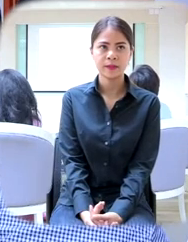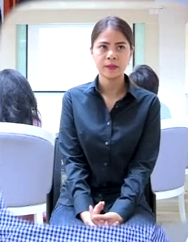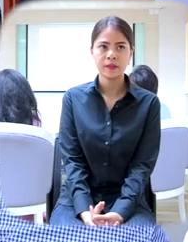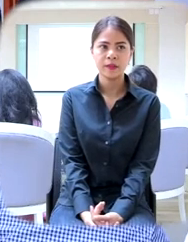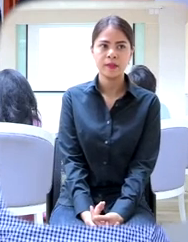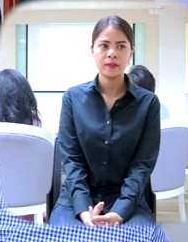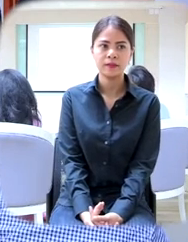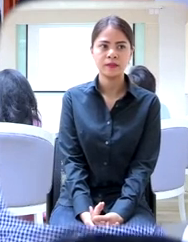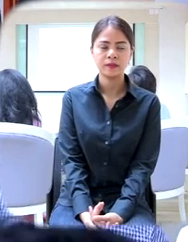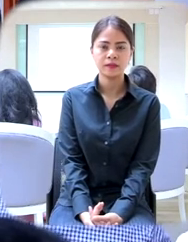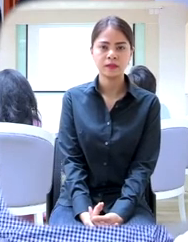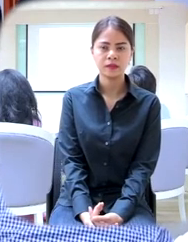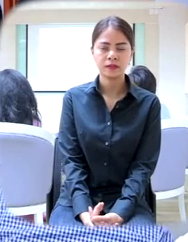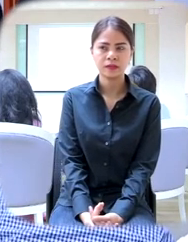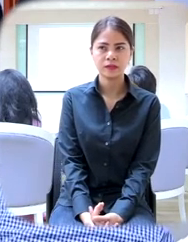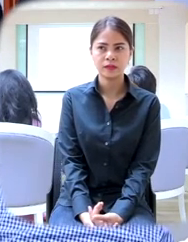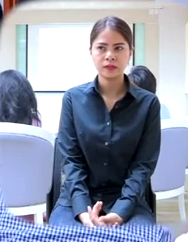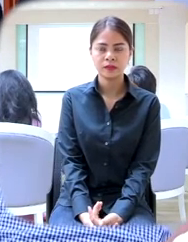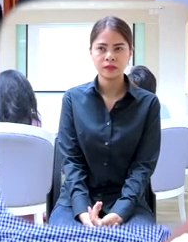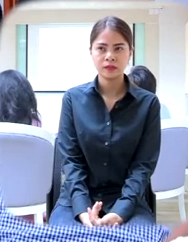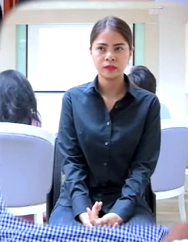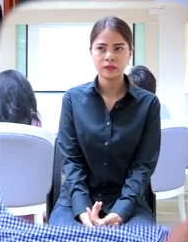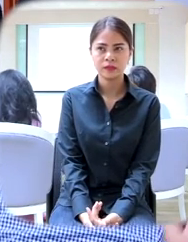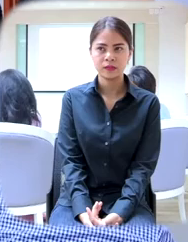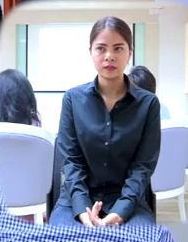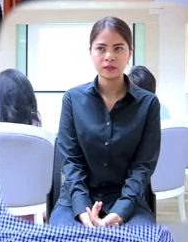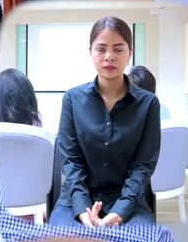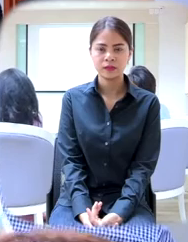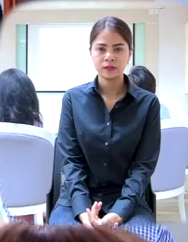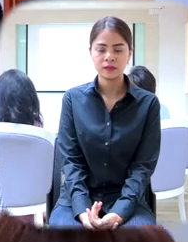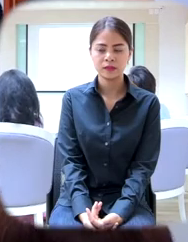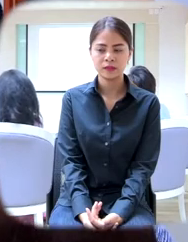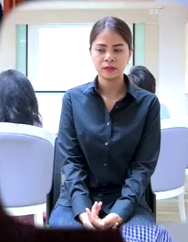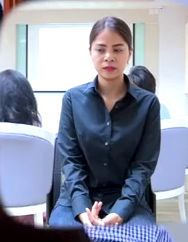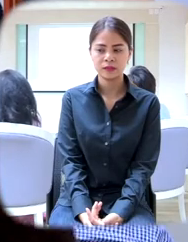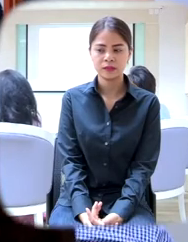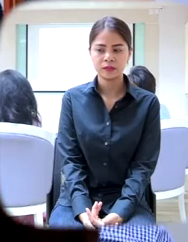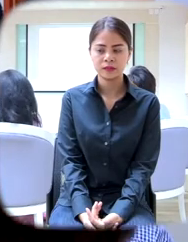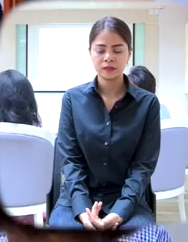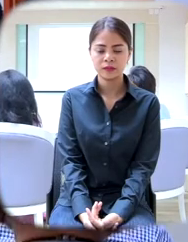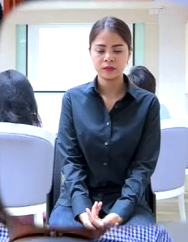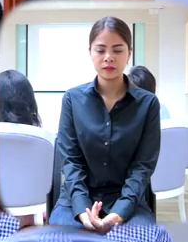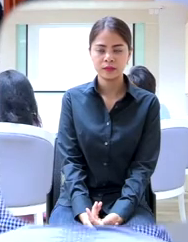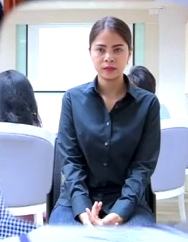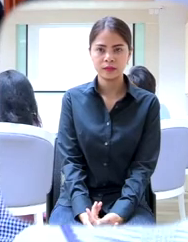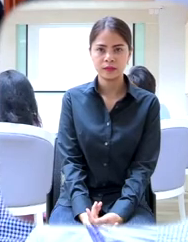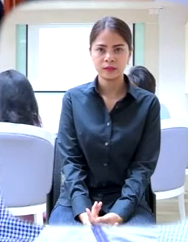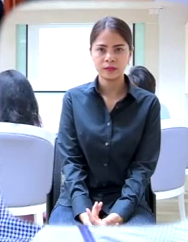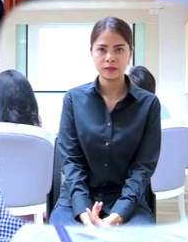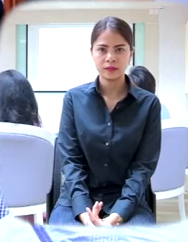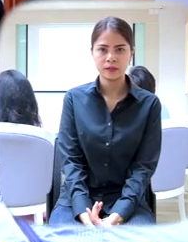over-quantification.Digital pseudoscience and administrative overdetermination with resultant